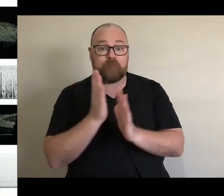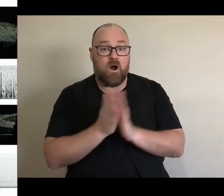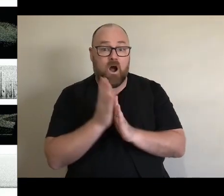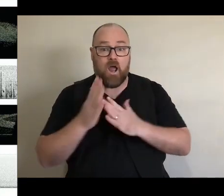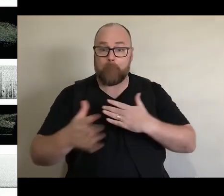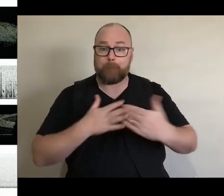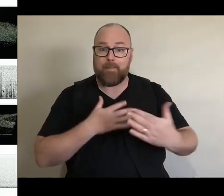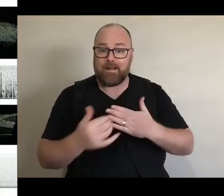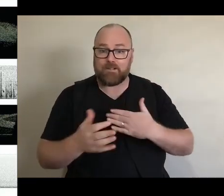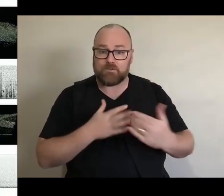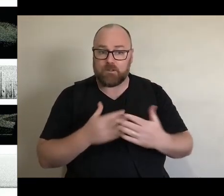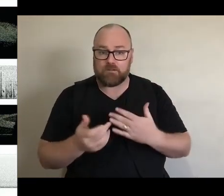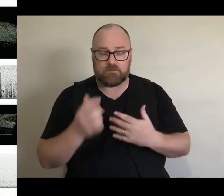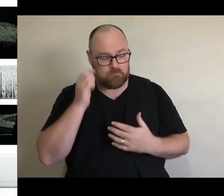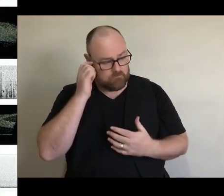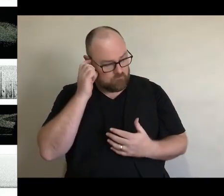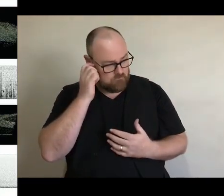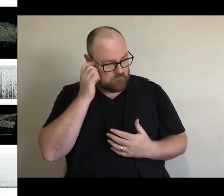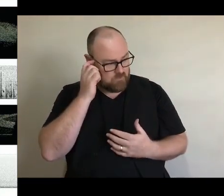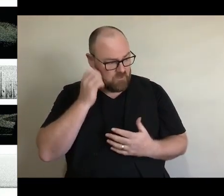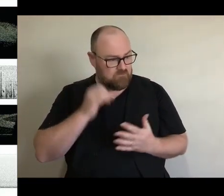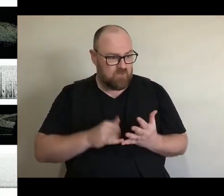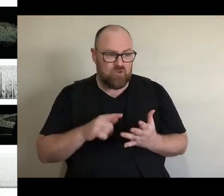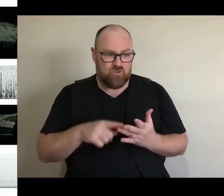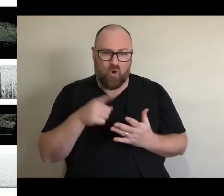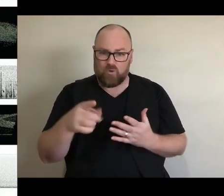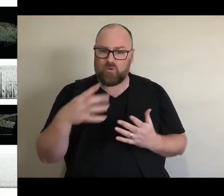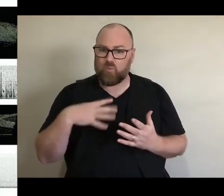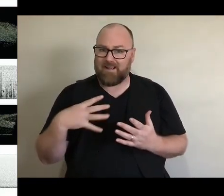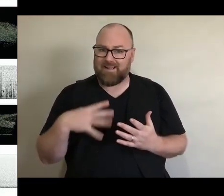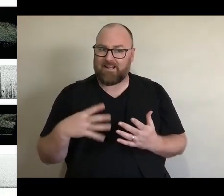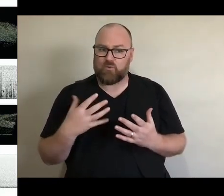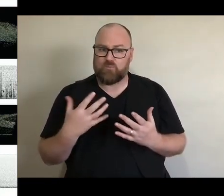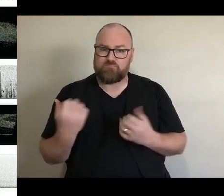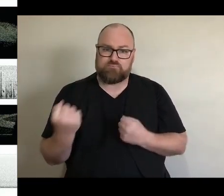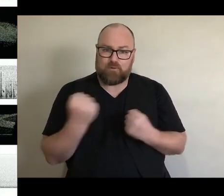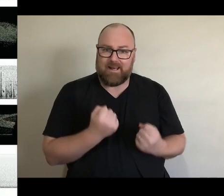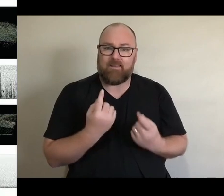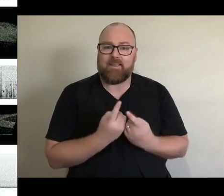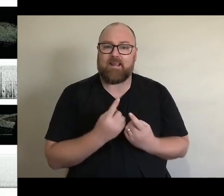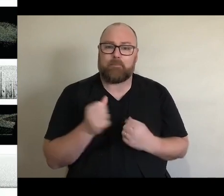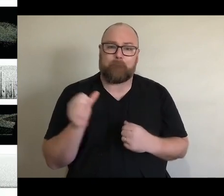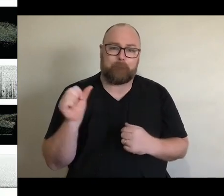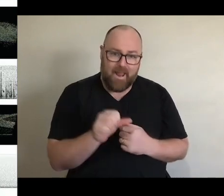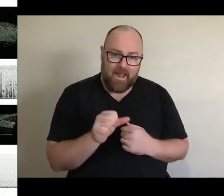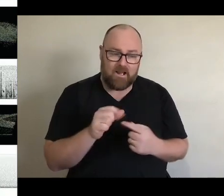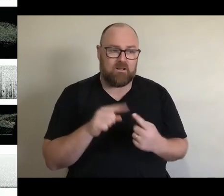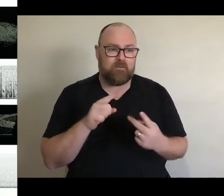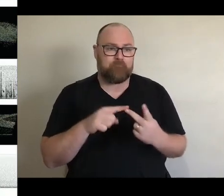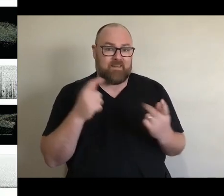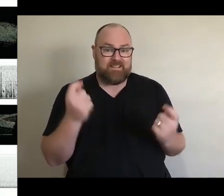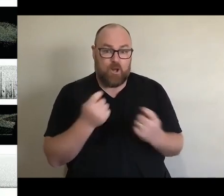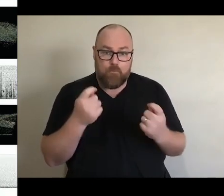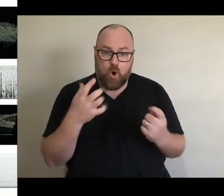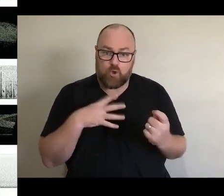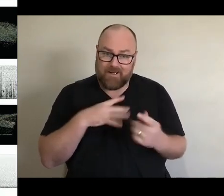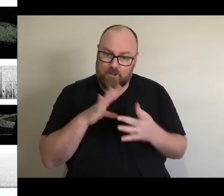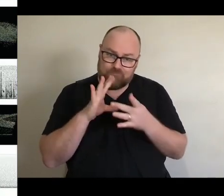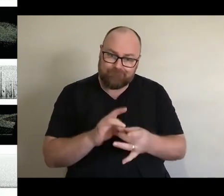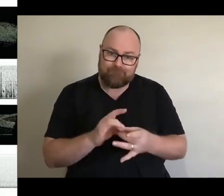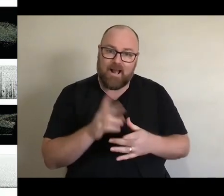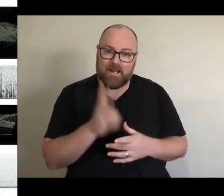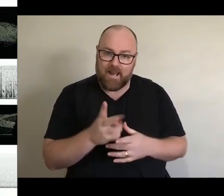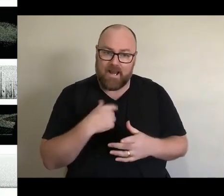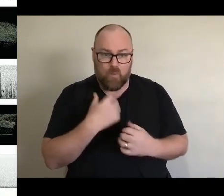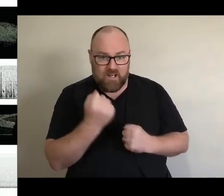So there are practices that need to be brought back, ceremonies that need to be re-engaged with, and we need to support those